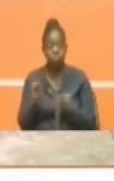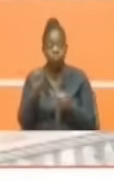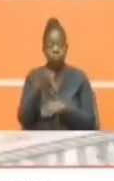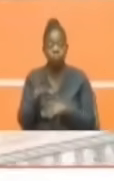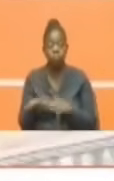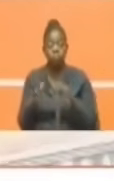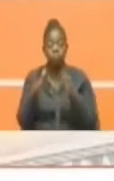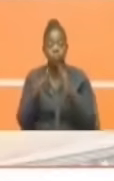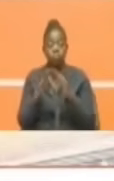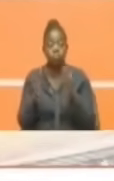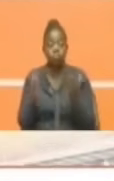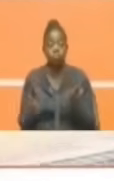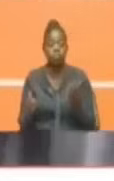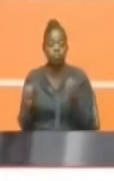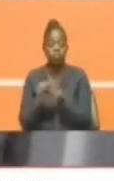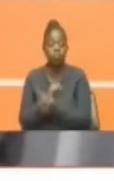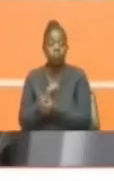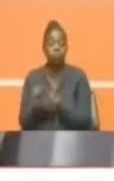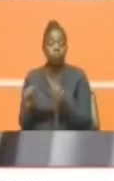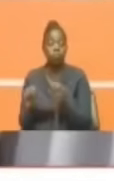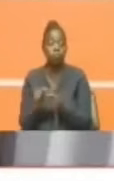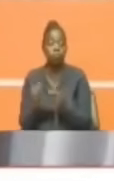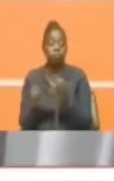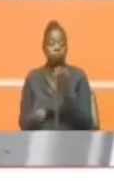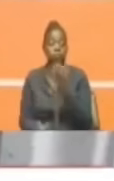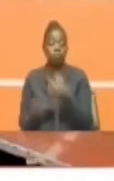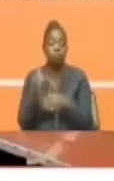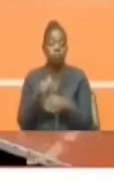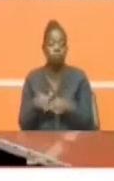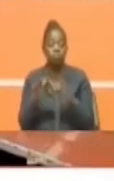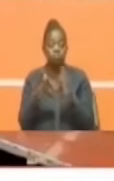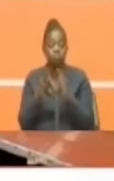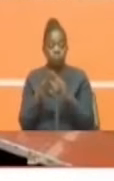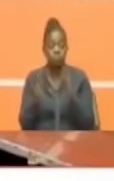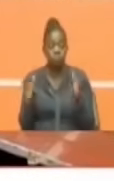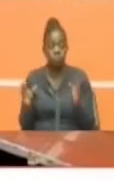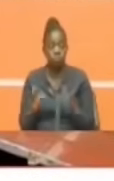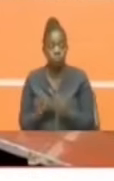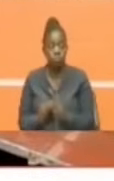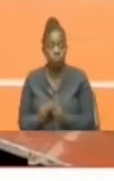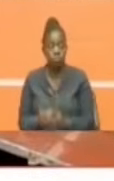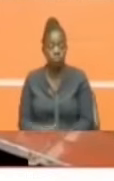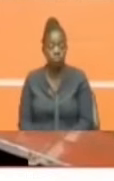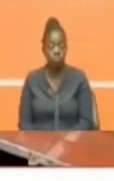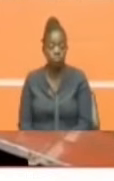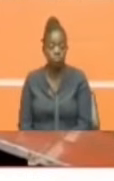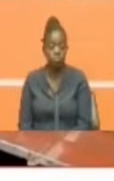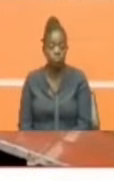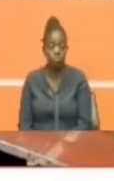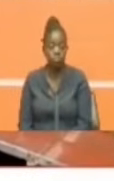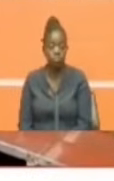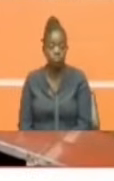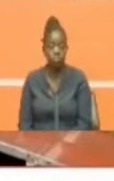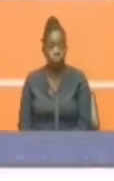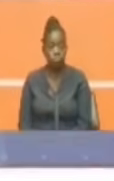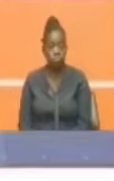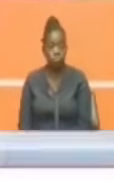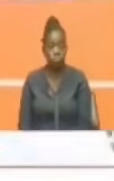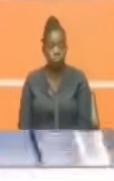mugobesha ne bazikoonakoona n'okwokya ebyo mu nnyumba David Musikalyankolo yakusakidde guli kulwabukede